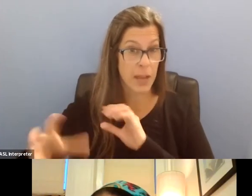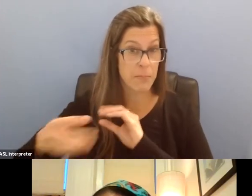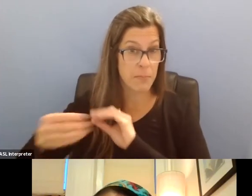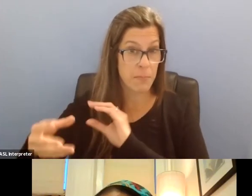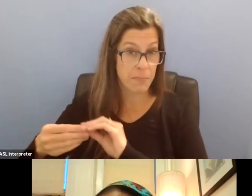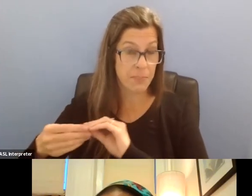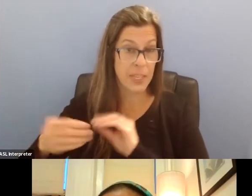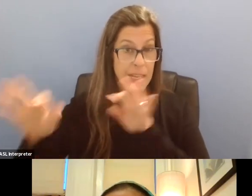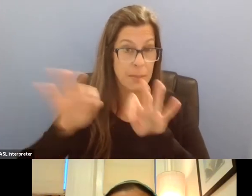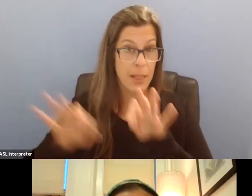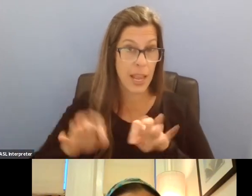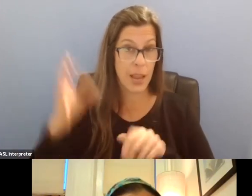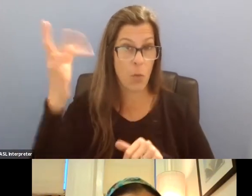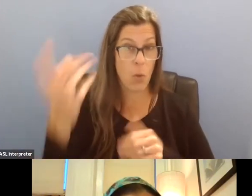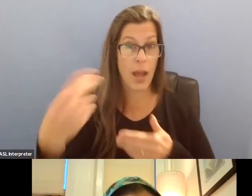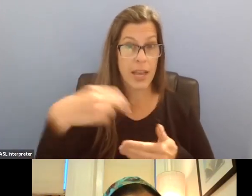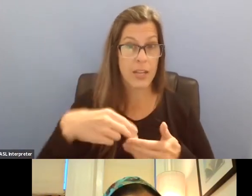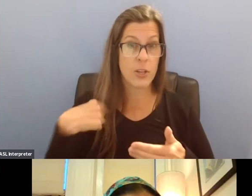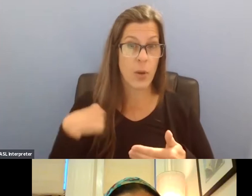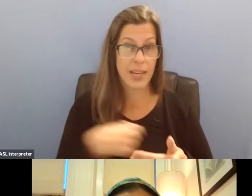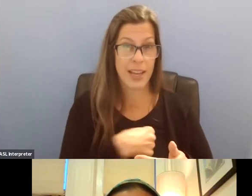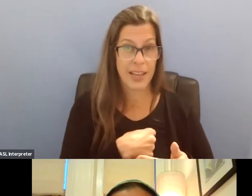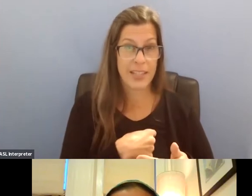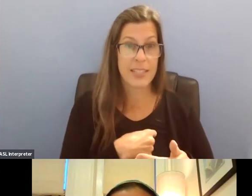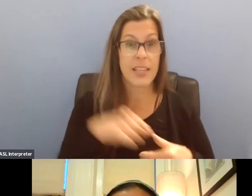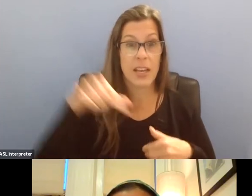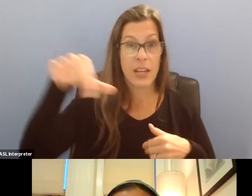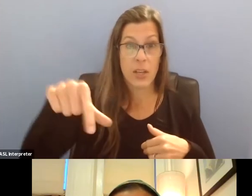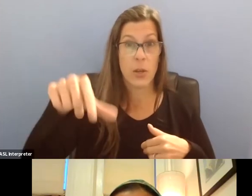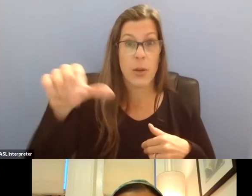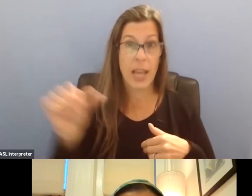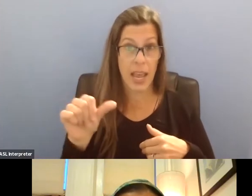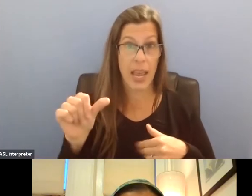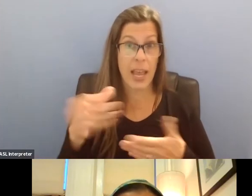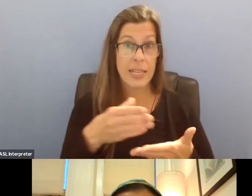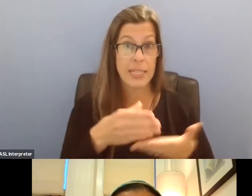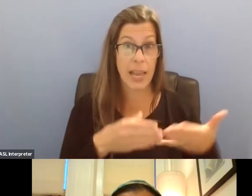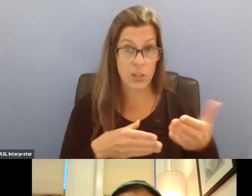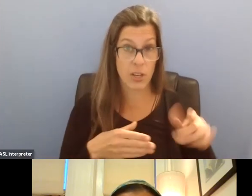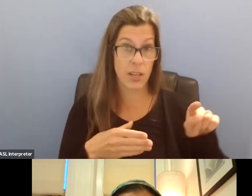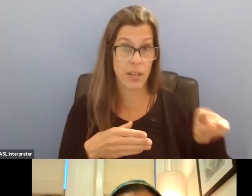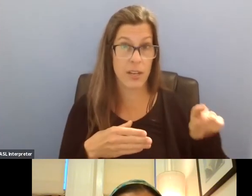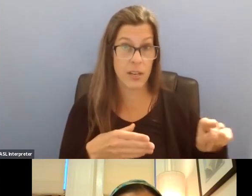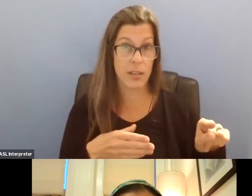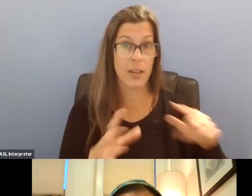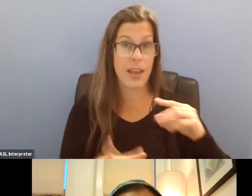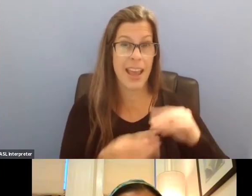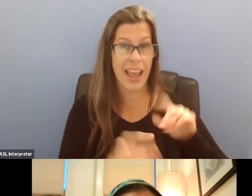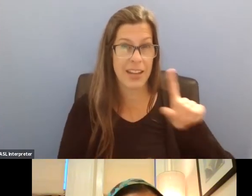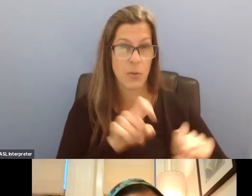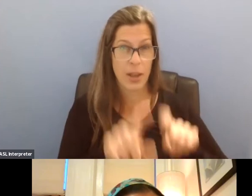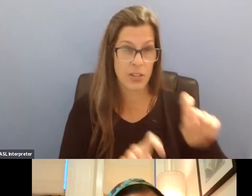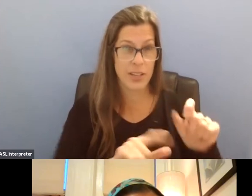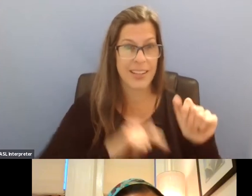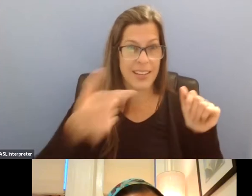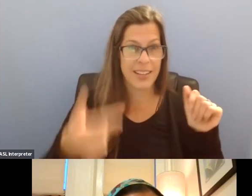saying why you're joining us today. Please put your questions in the Q&A box, and I'm going to hand it over to Freya. Thank